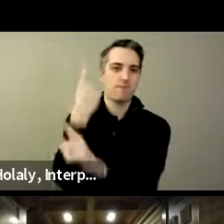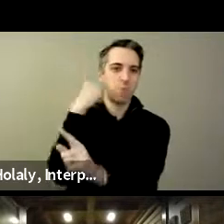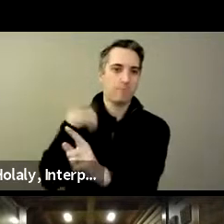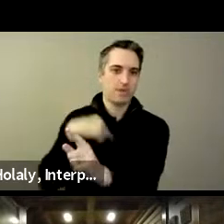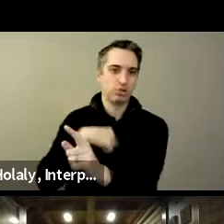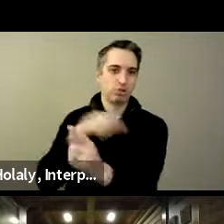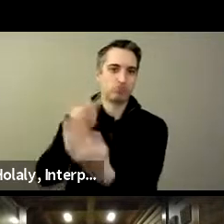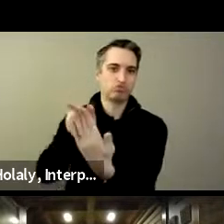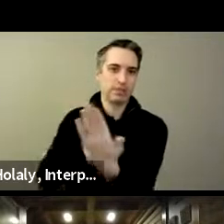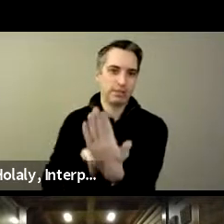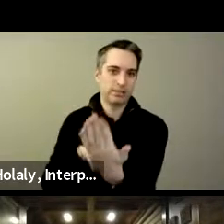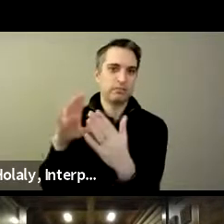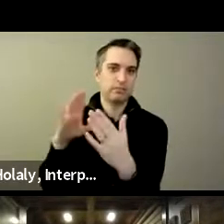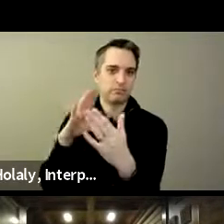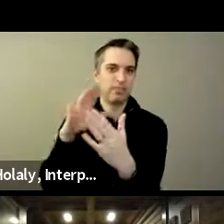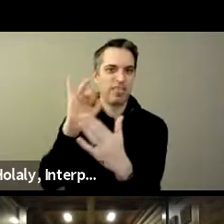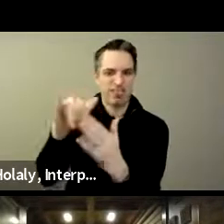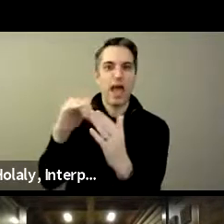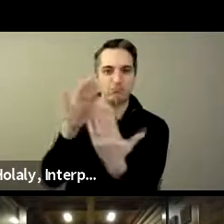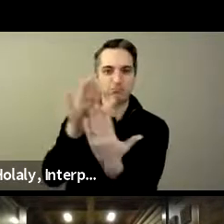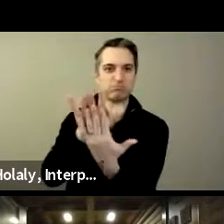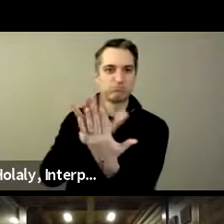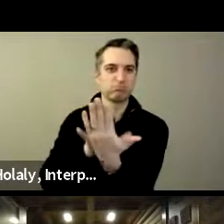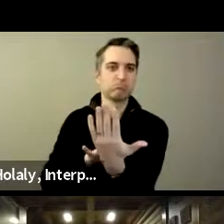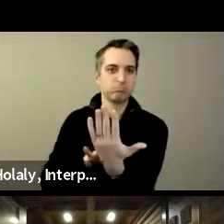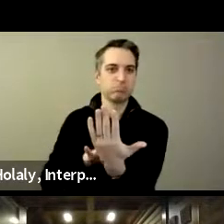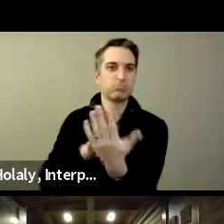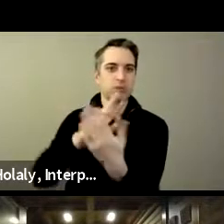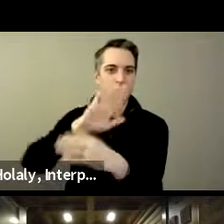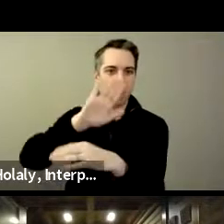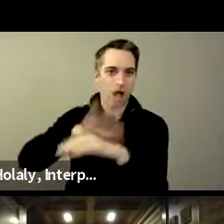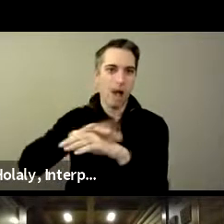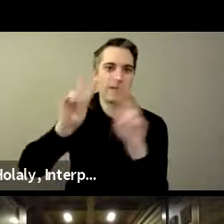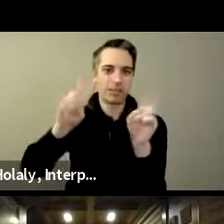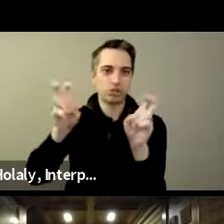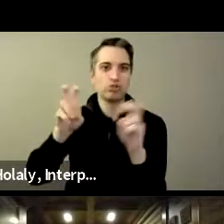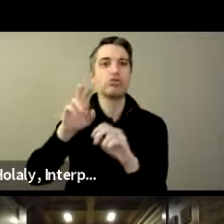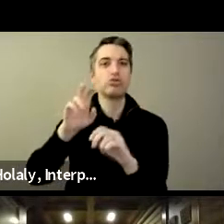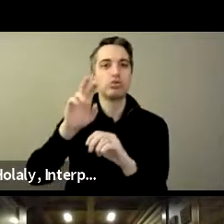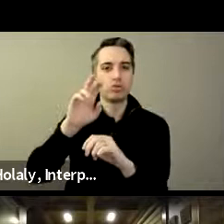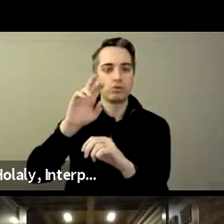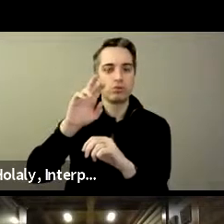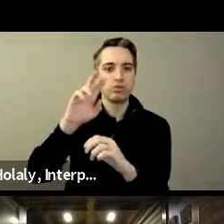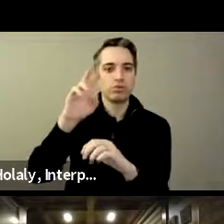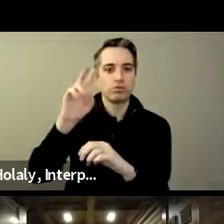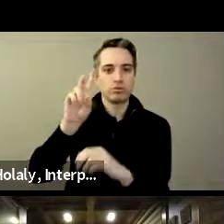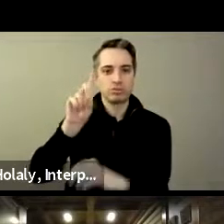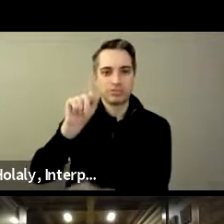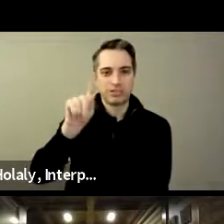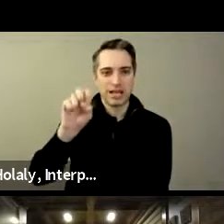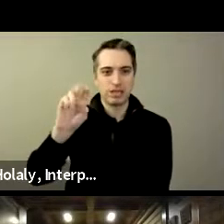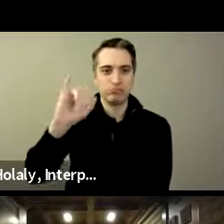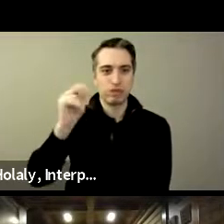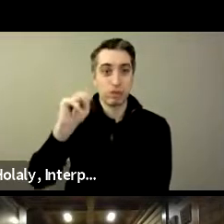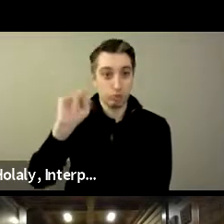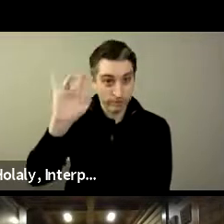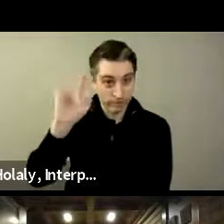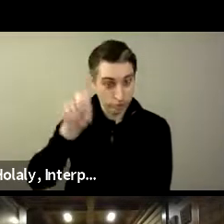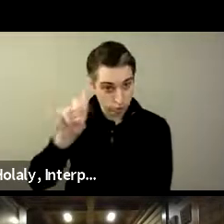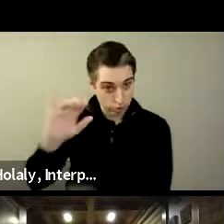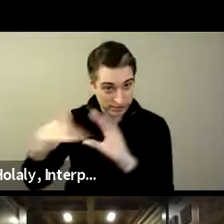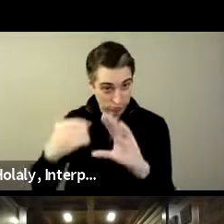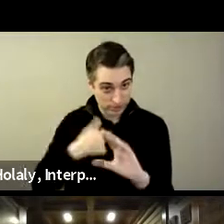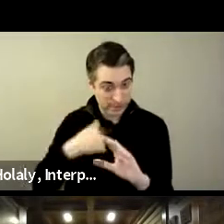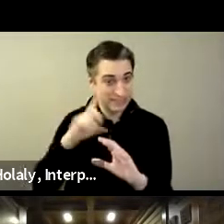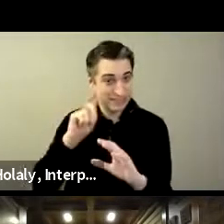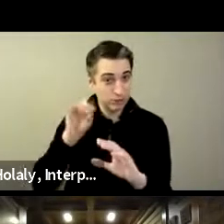read the communication, the correspondence that I sent on the issue on dated January 25th. Okay, I know you sent it to me. Did you send it to the entire